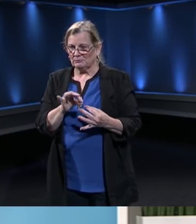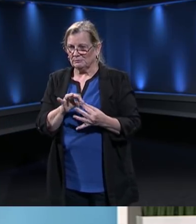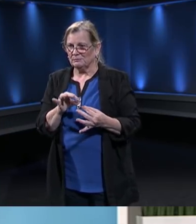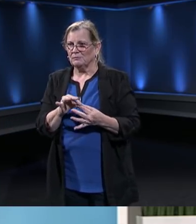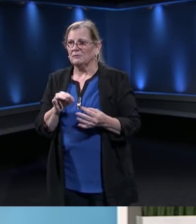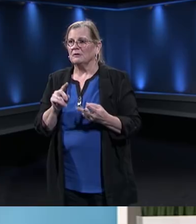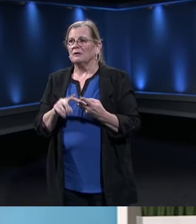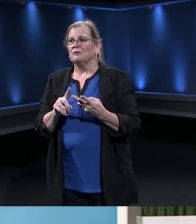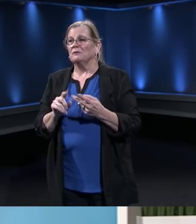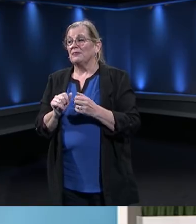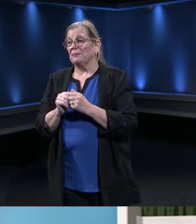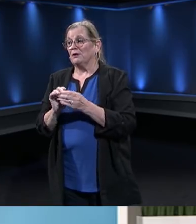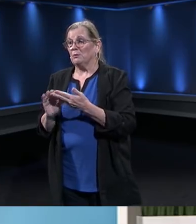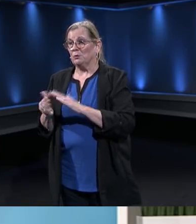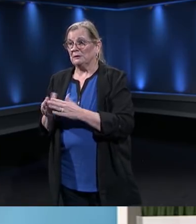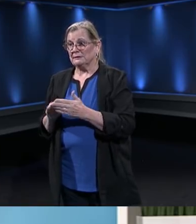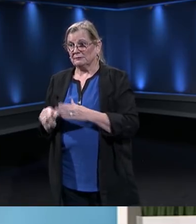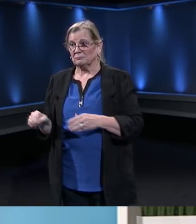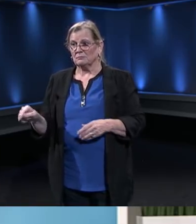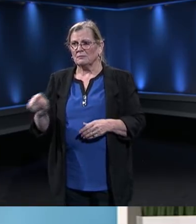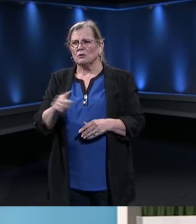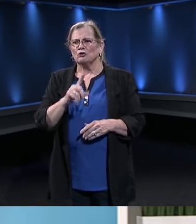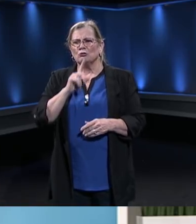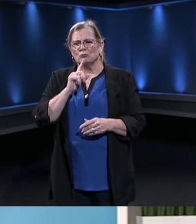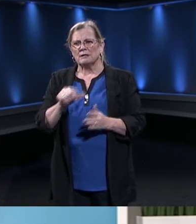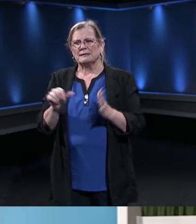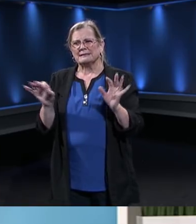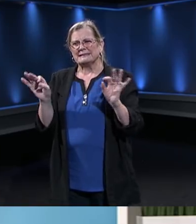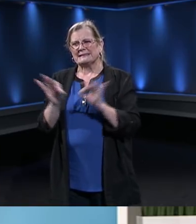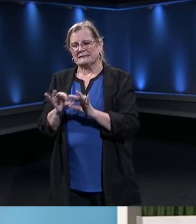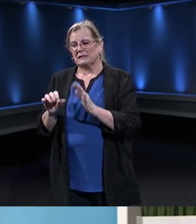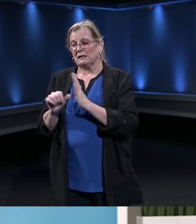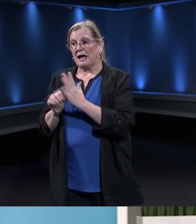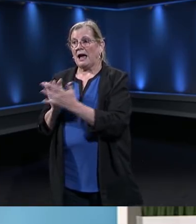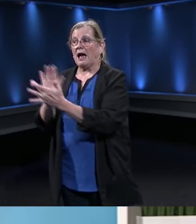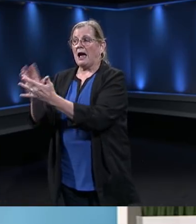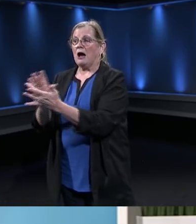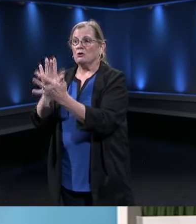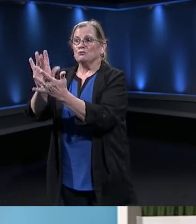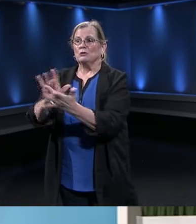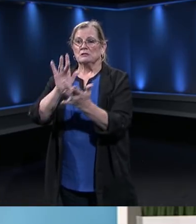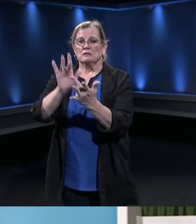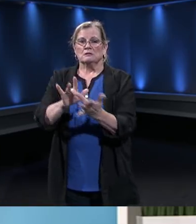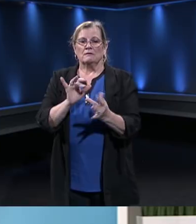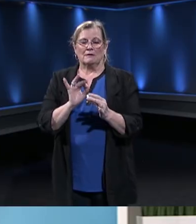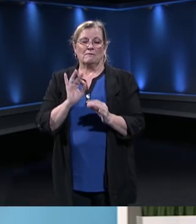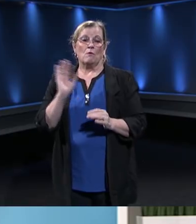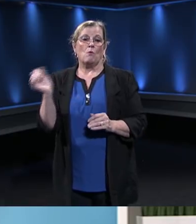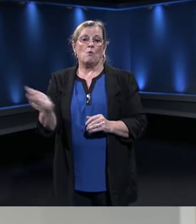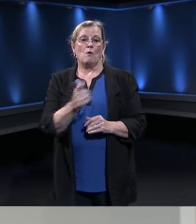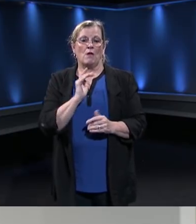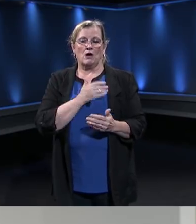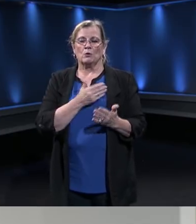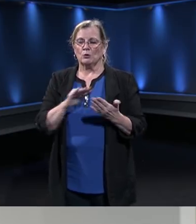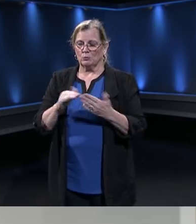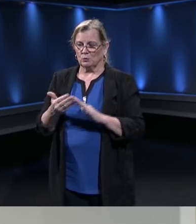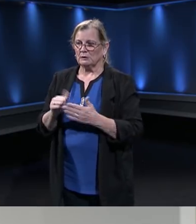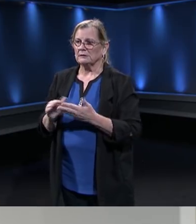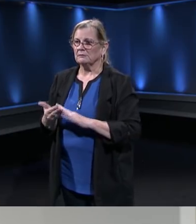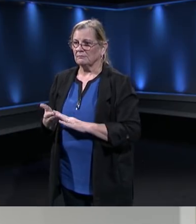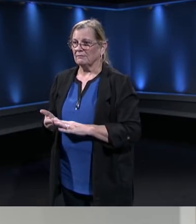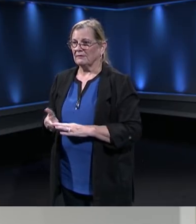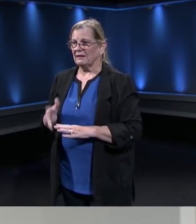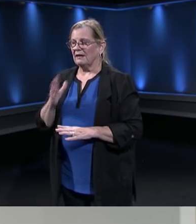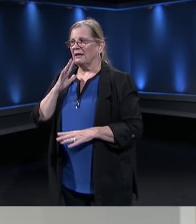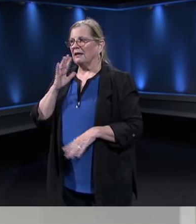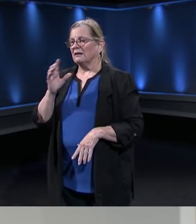communities. So there is a real emphasis on outreach to all members of our community. That's fantastic. I know we're doing a lot.